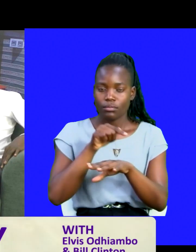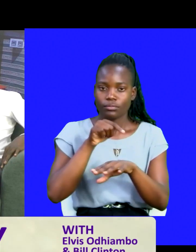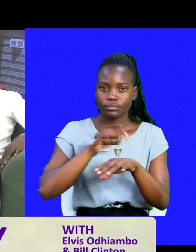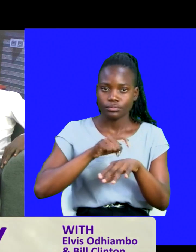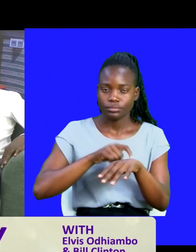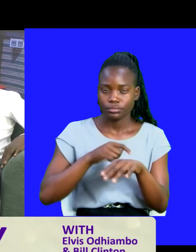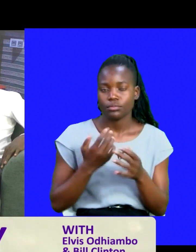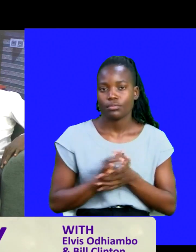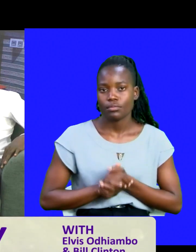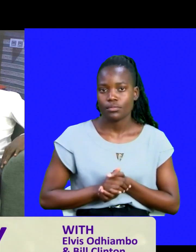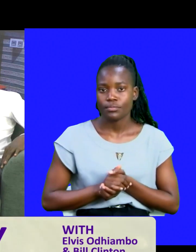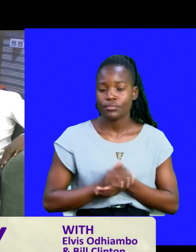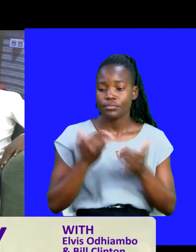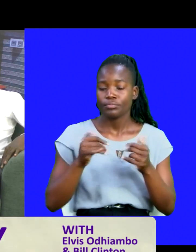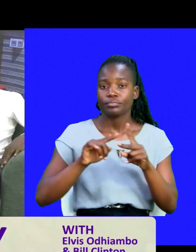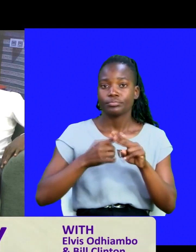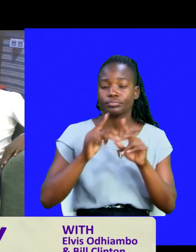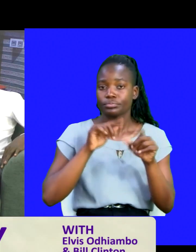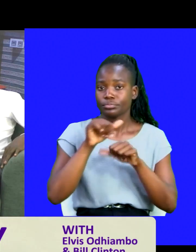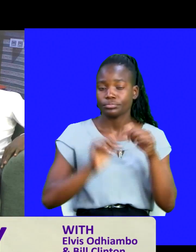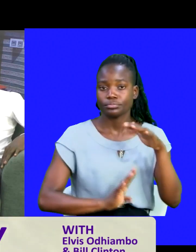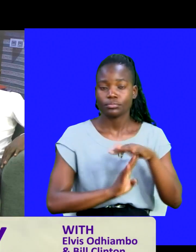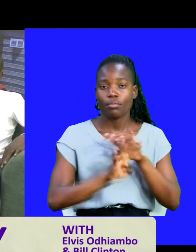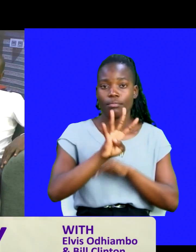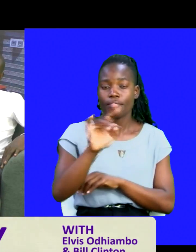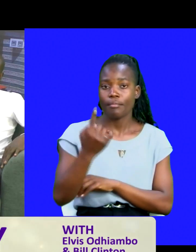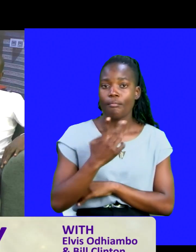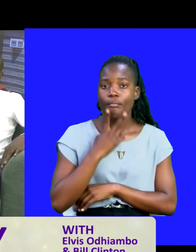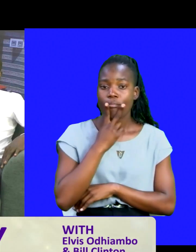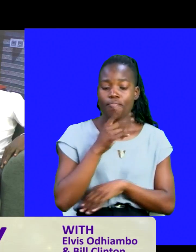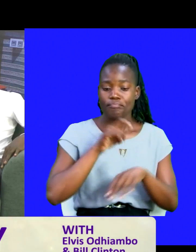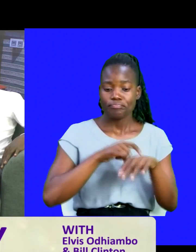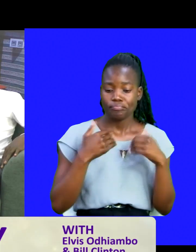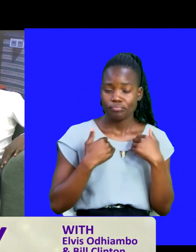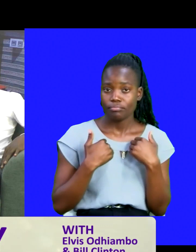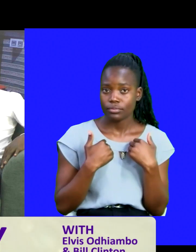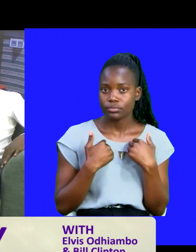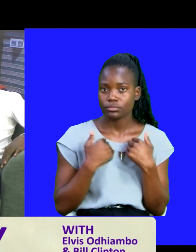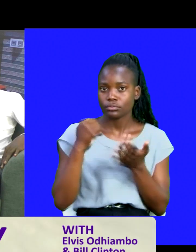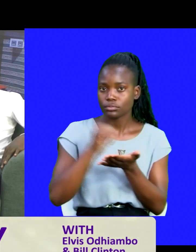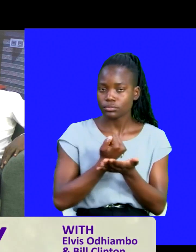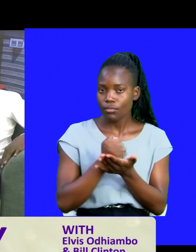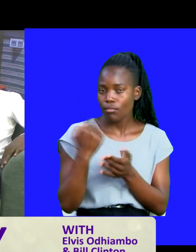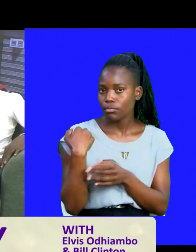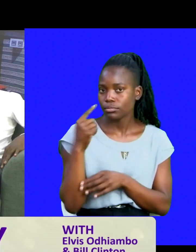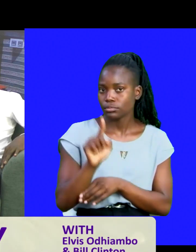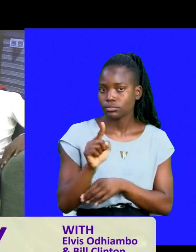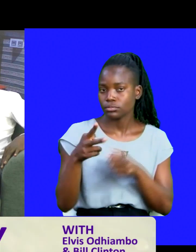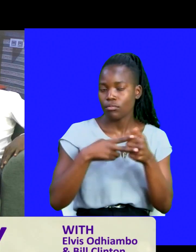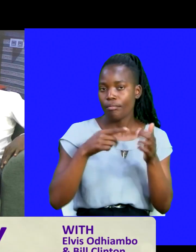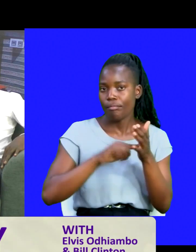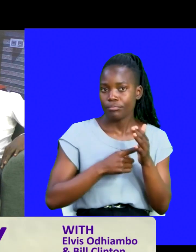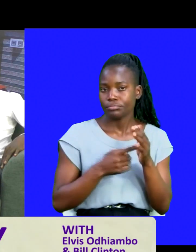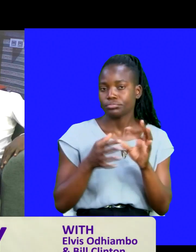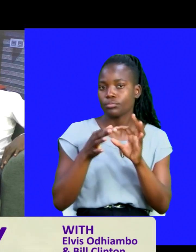far as things are considered. Let's just talk about the top four first, Elvis. When you have the likes of Poster Rangers at number one, 7 points, tying,